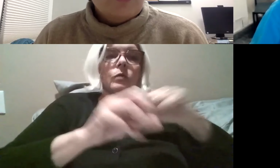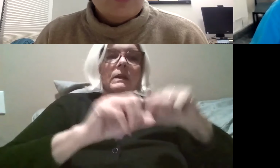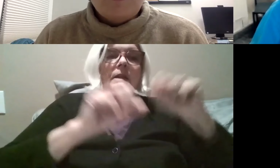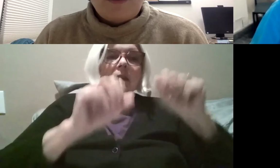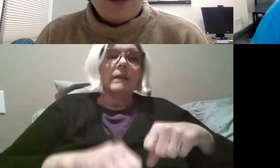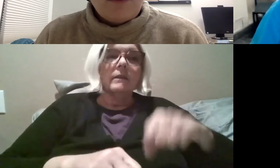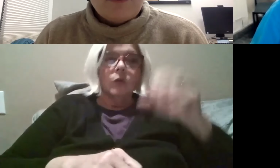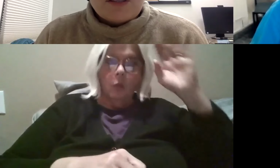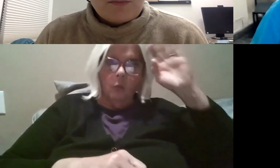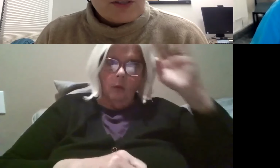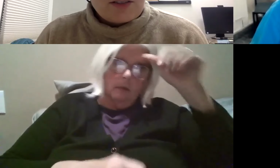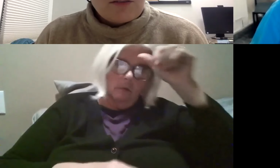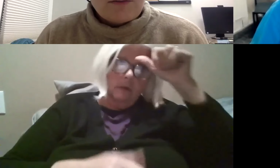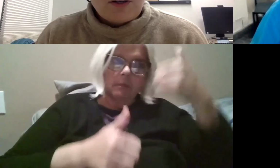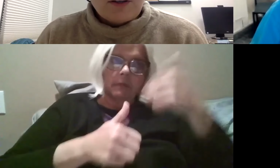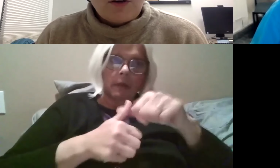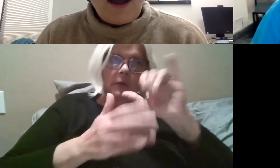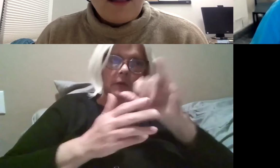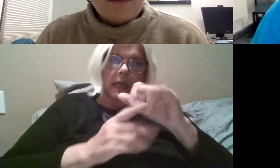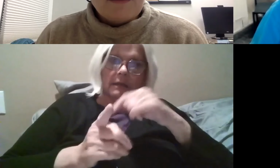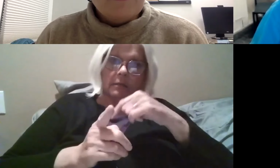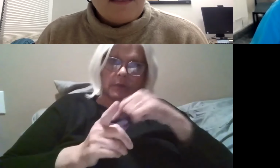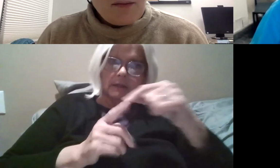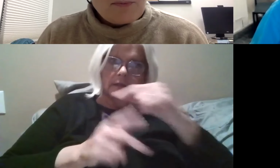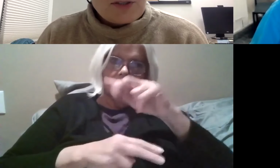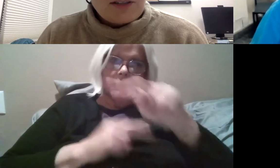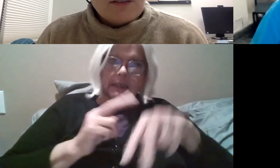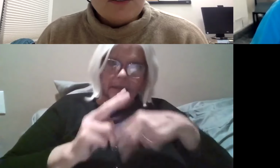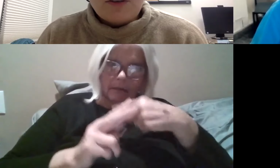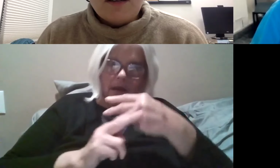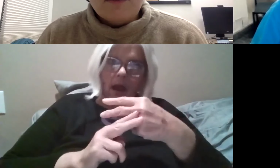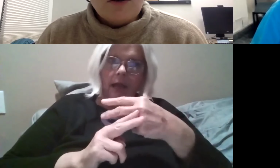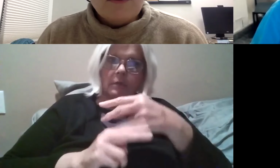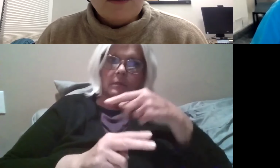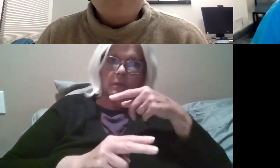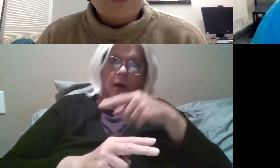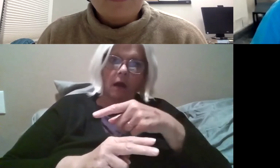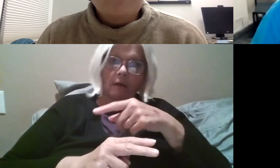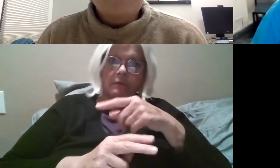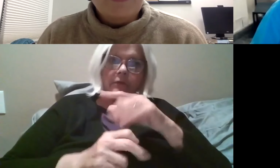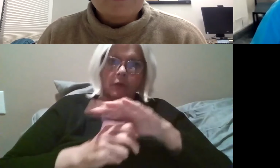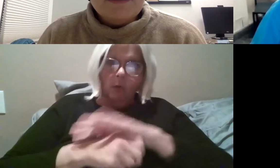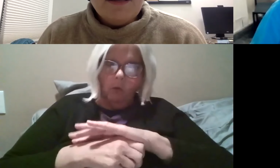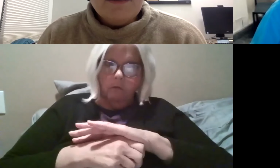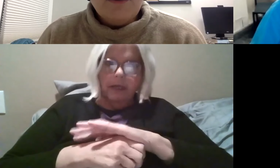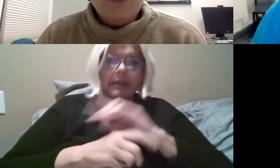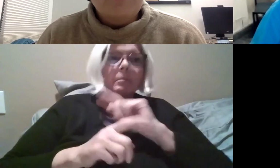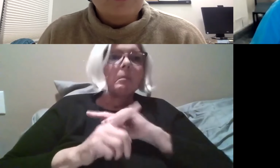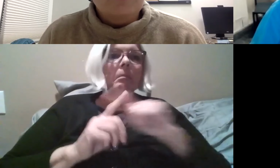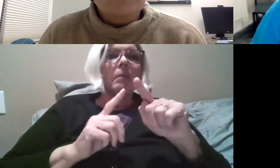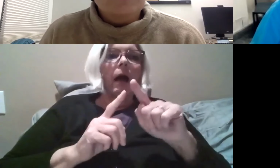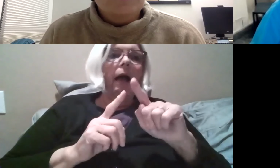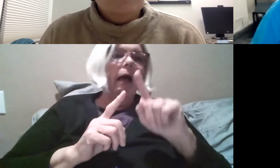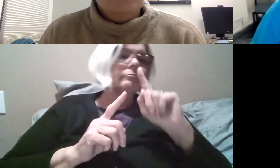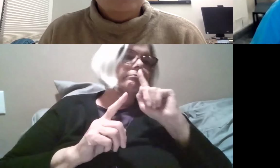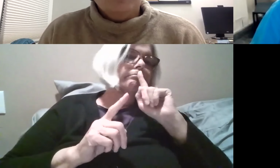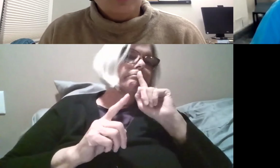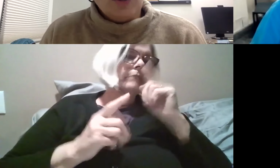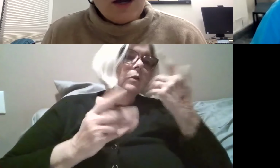and could maybe offer some protection for a little while against that particular strain of COVID. But the vaccine